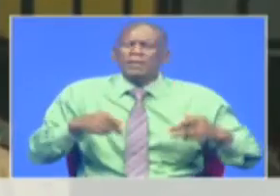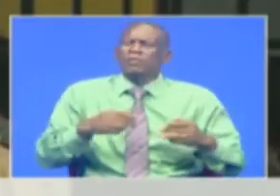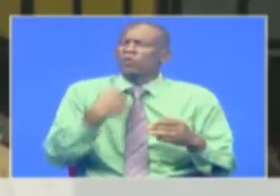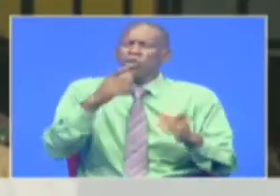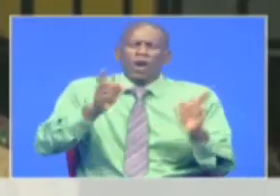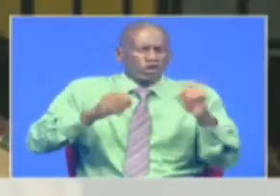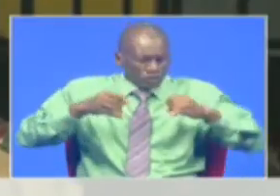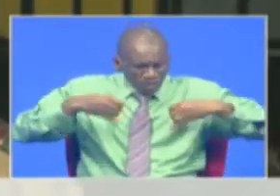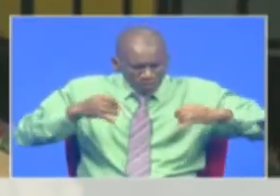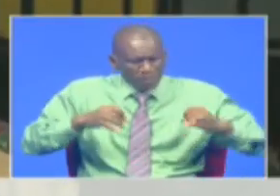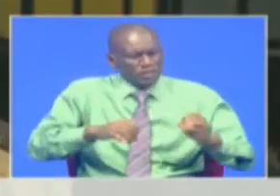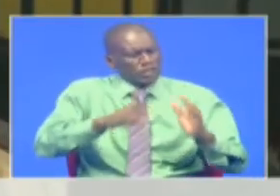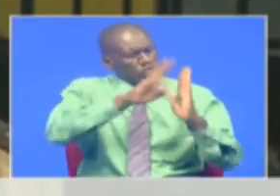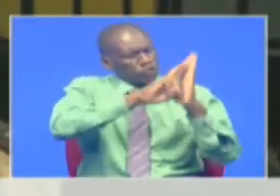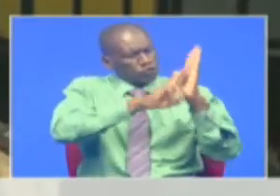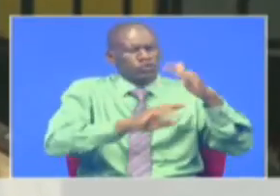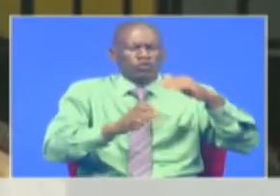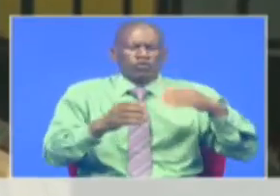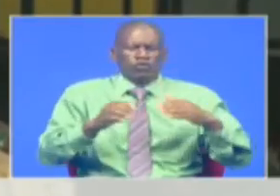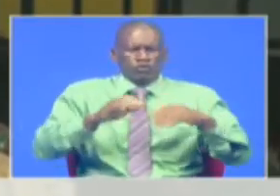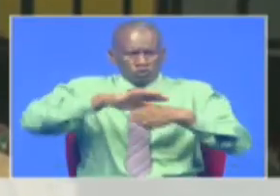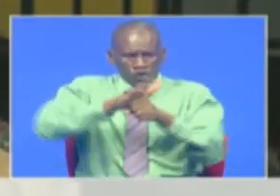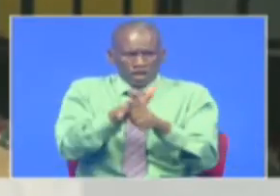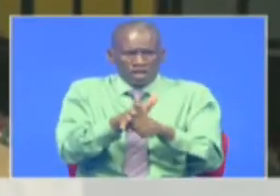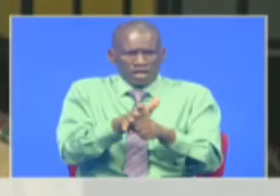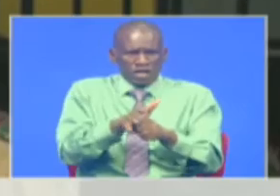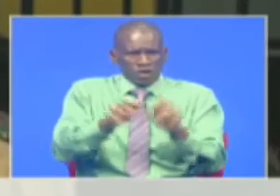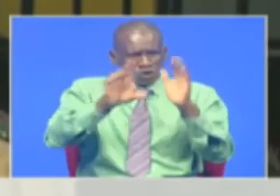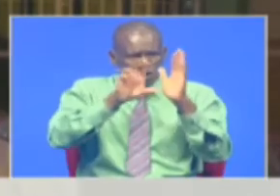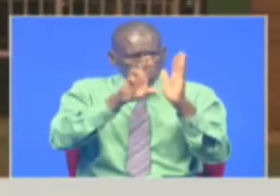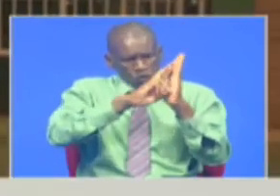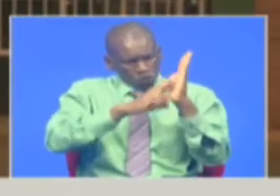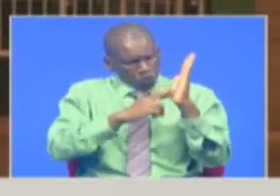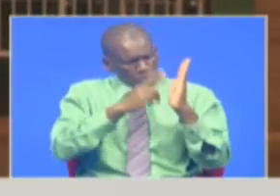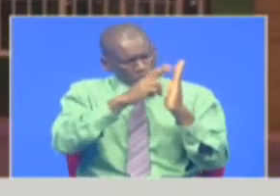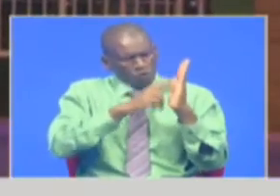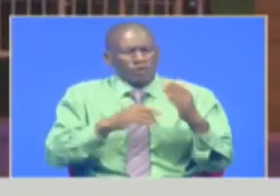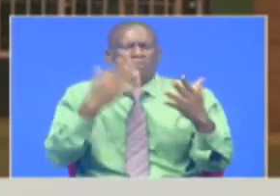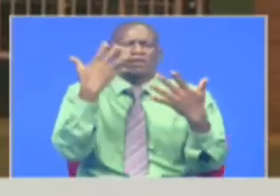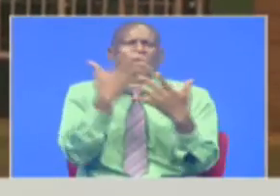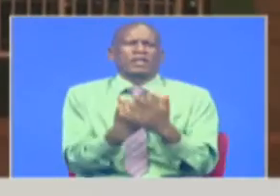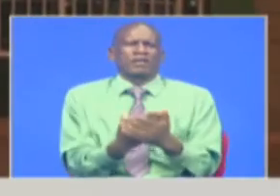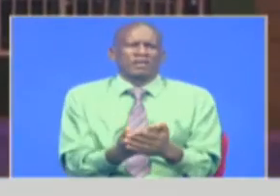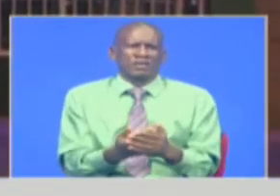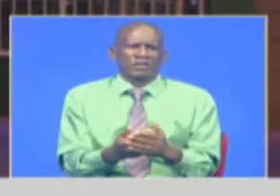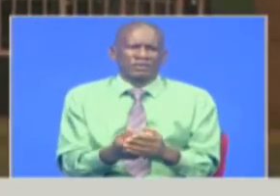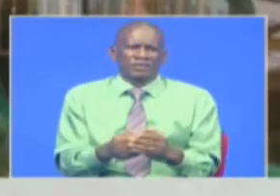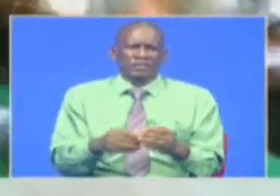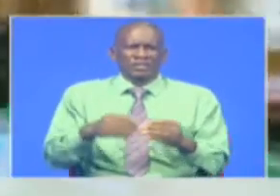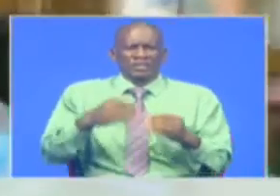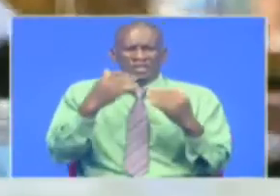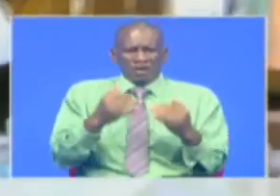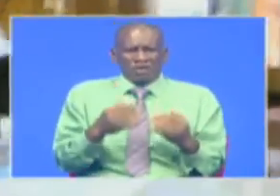COVID-19 regulations, will be taken in. 10 bars were shut down during the